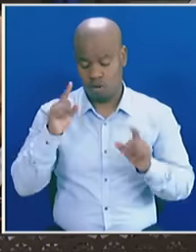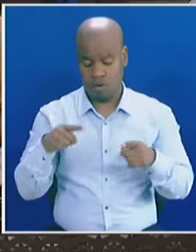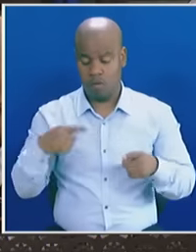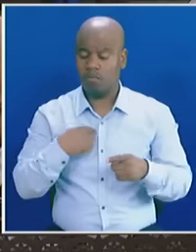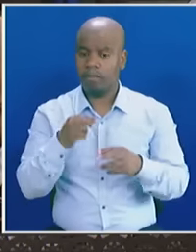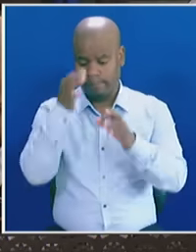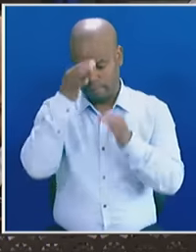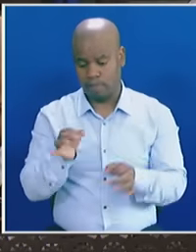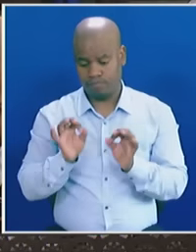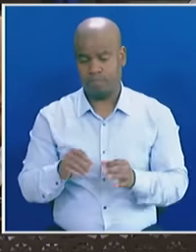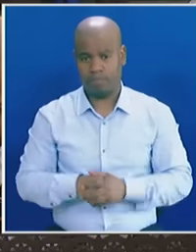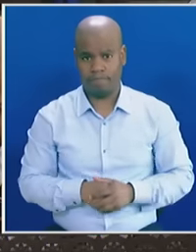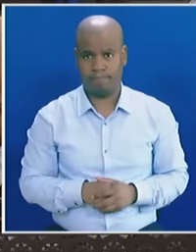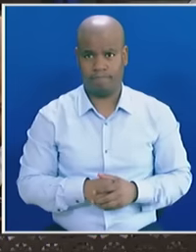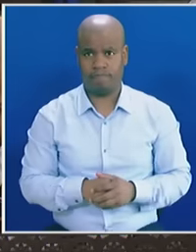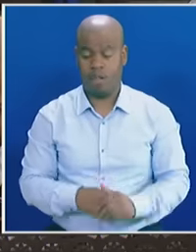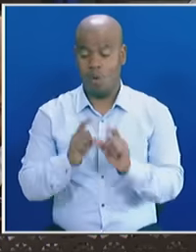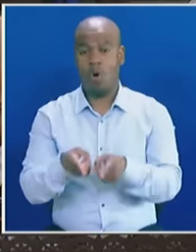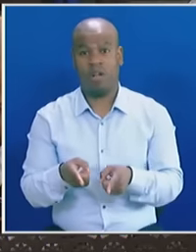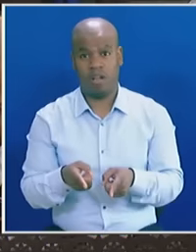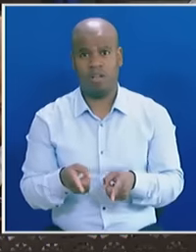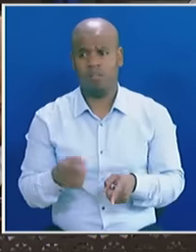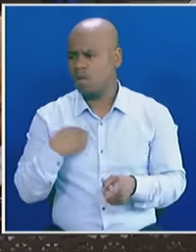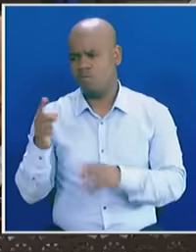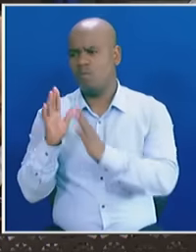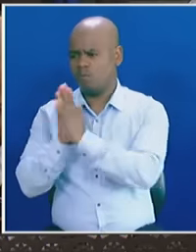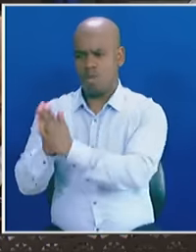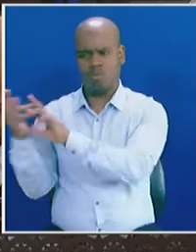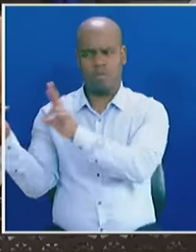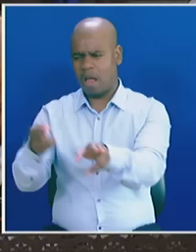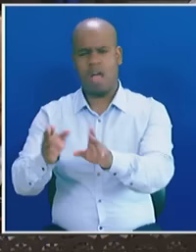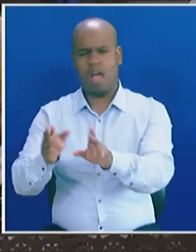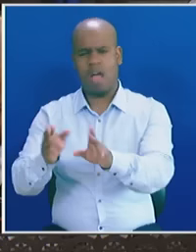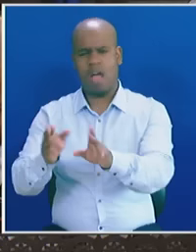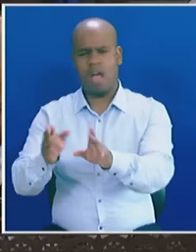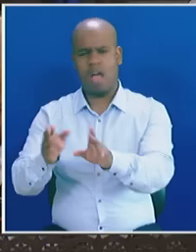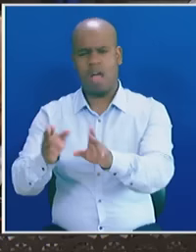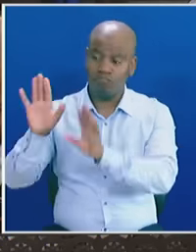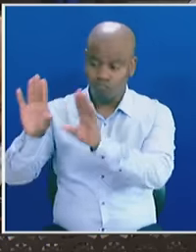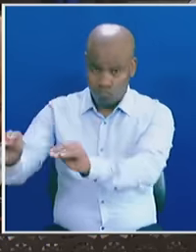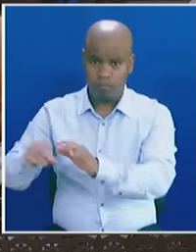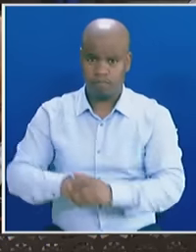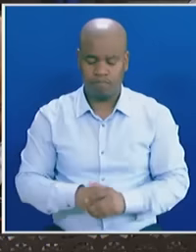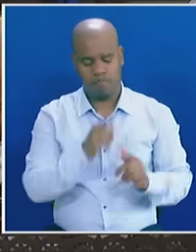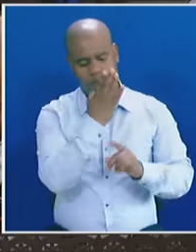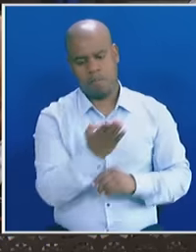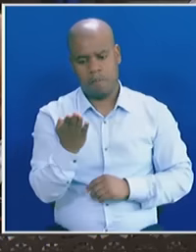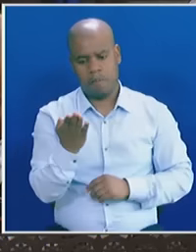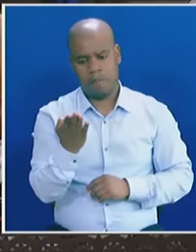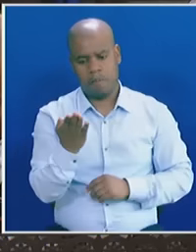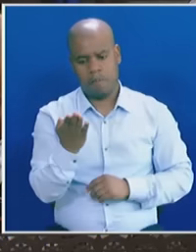ruling. Order. I didn't ask for a reply, honorable members. Honorable Kebekulu.